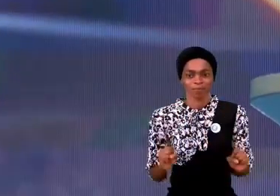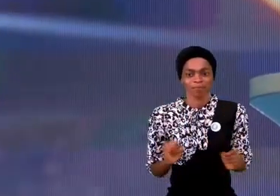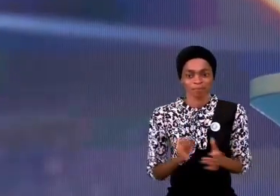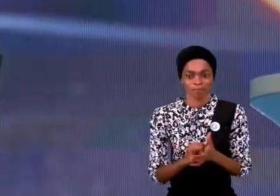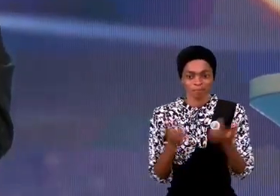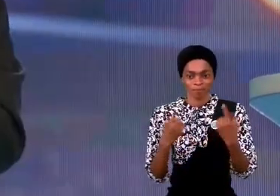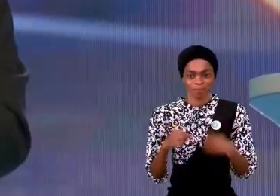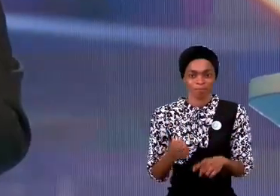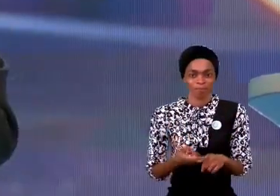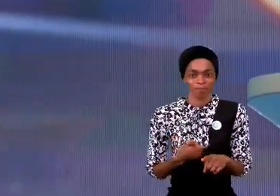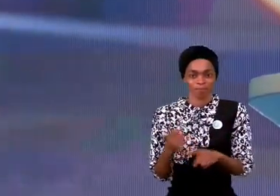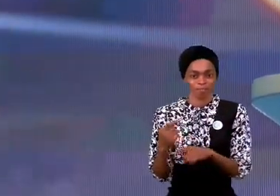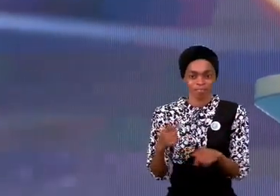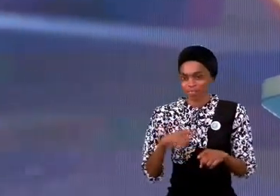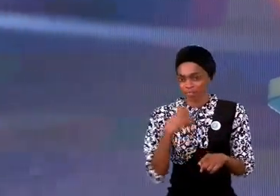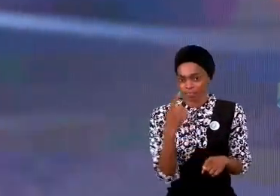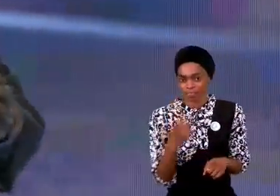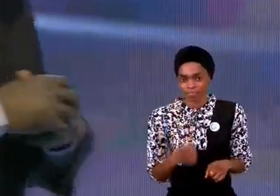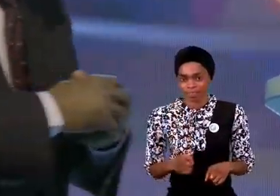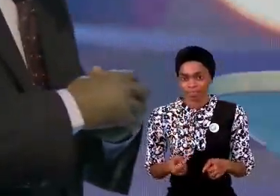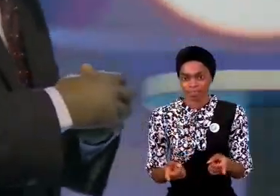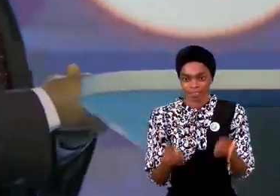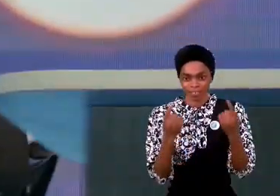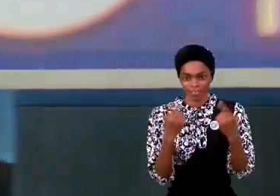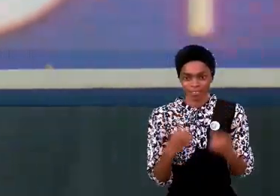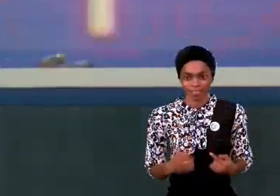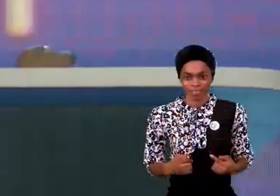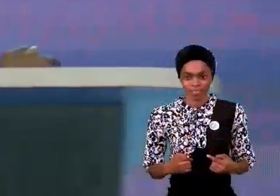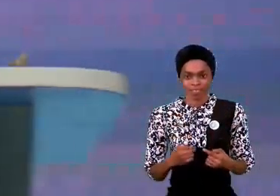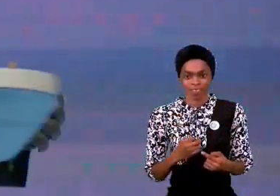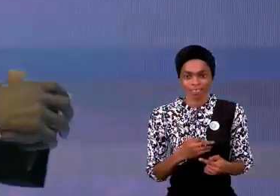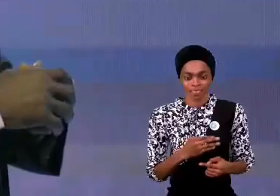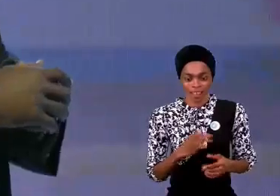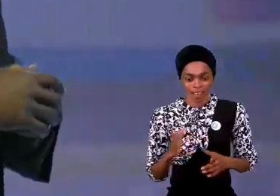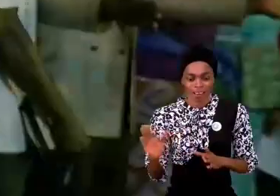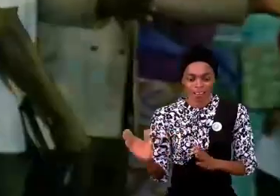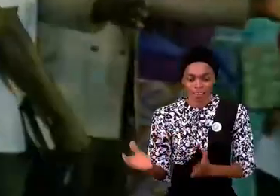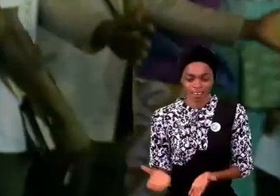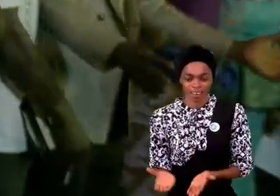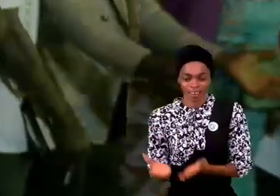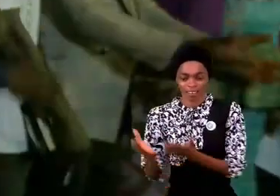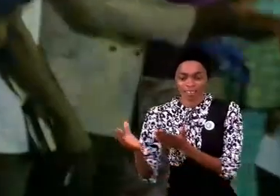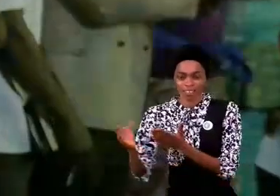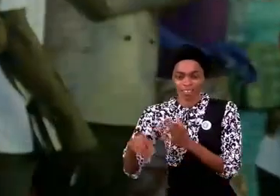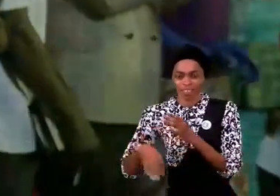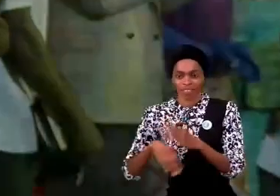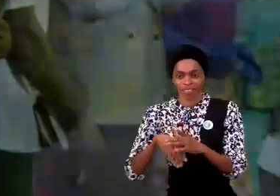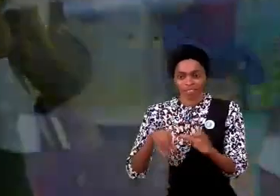And tonight, come in. I said, come in.